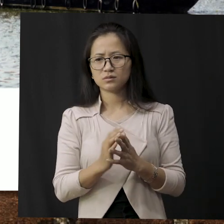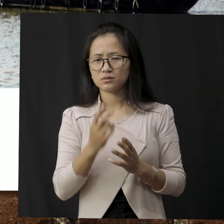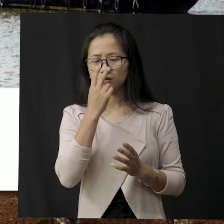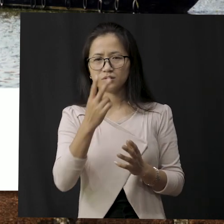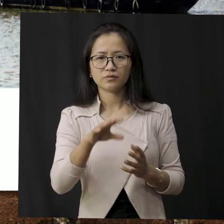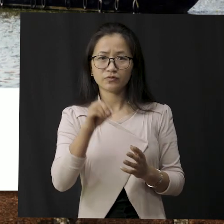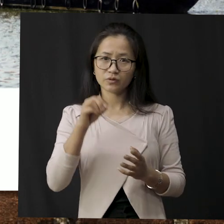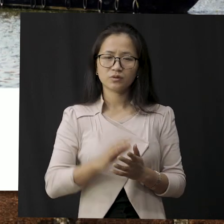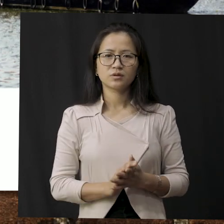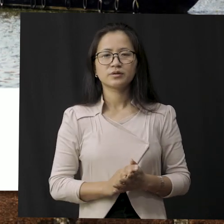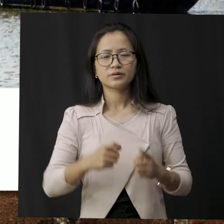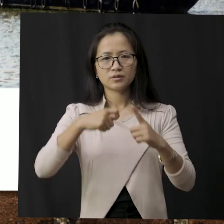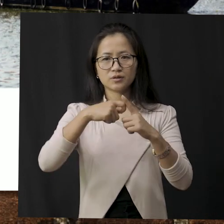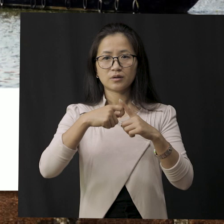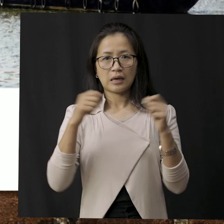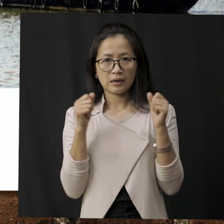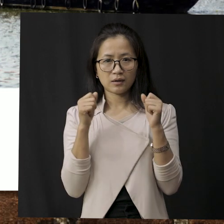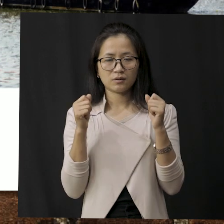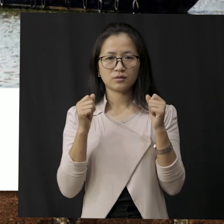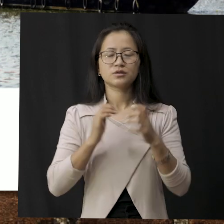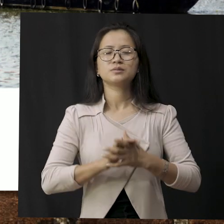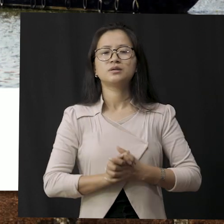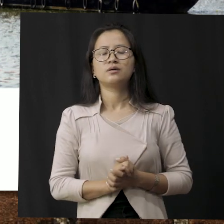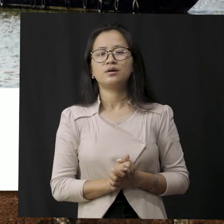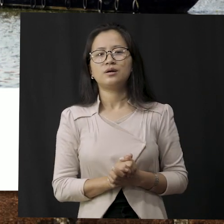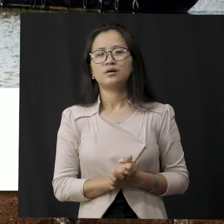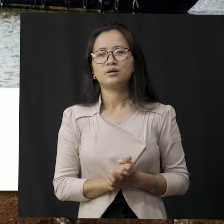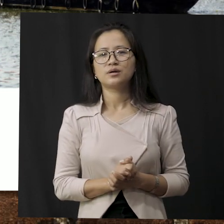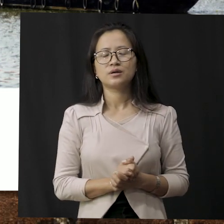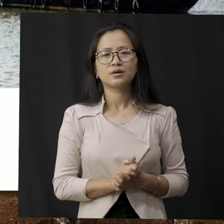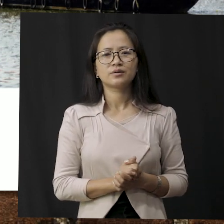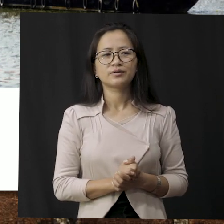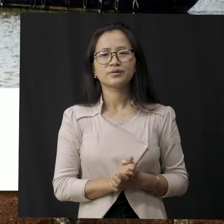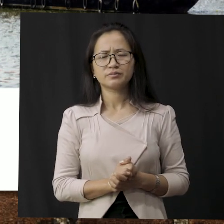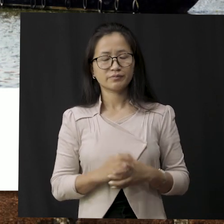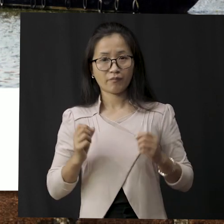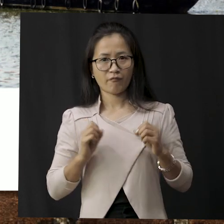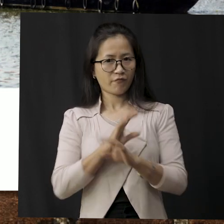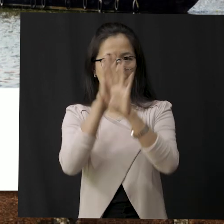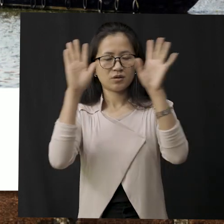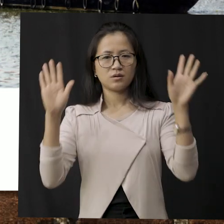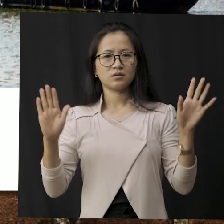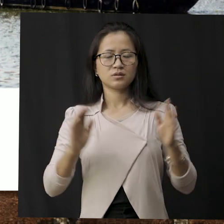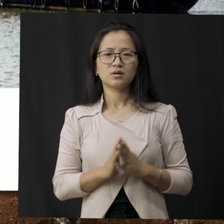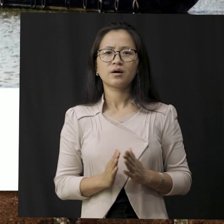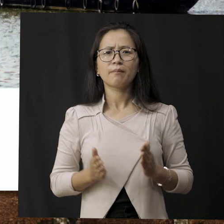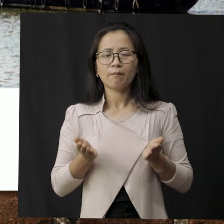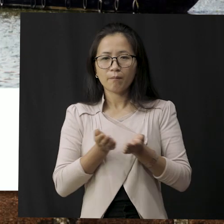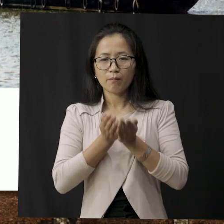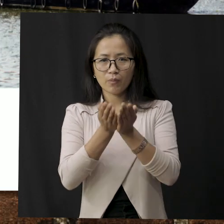of house in Kashmir. Okay, Kashmir. Now it is very exciting, right? A boat and a